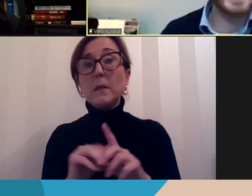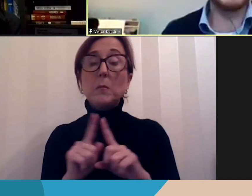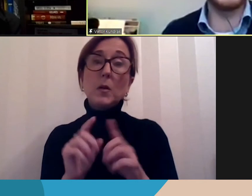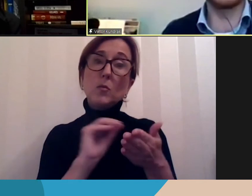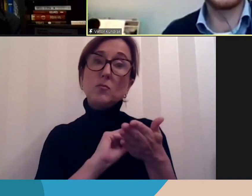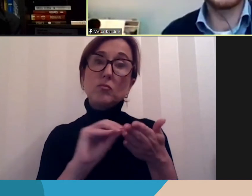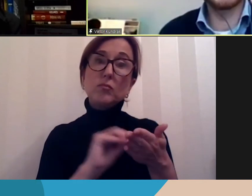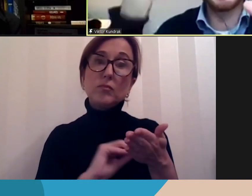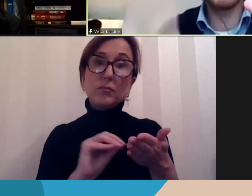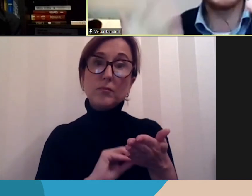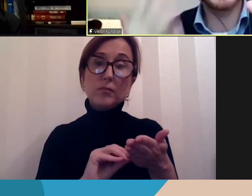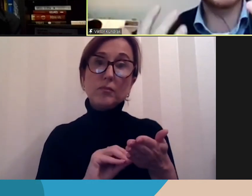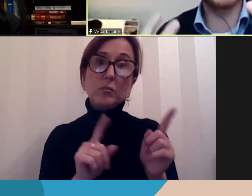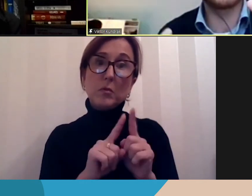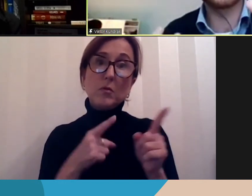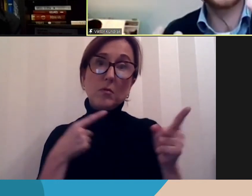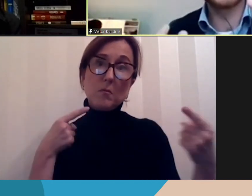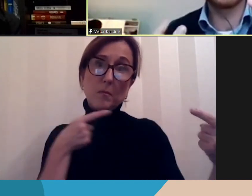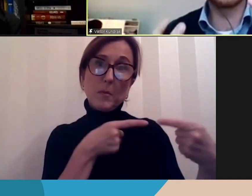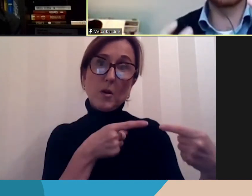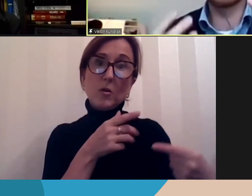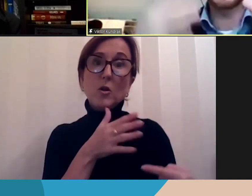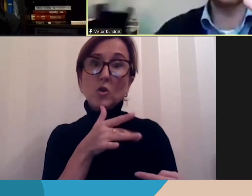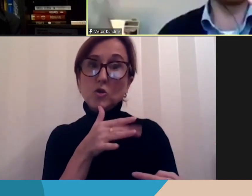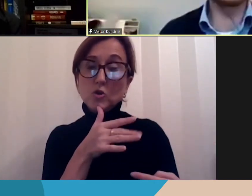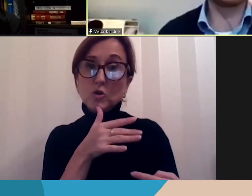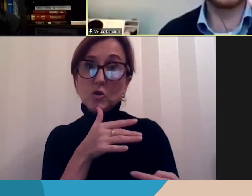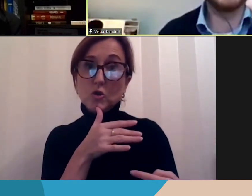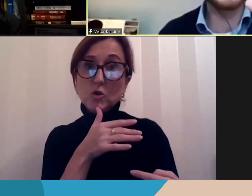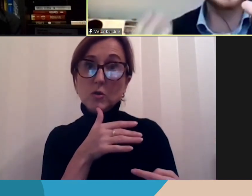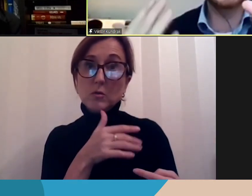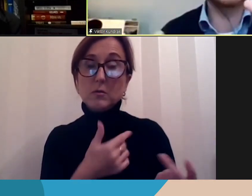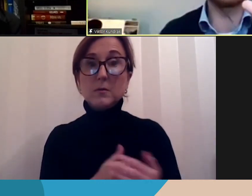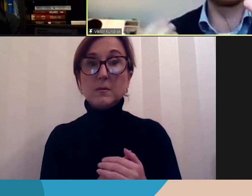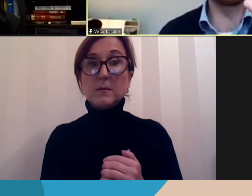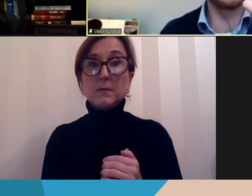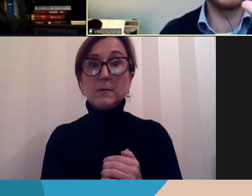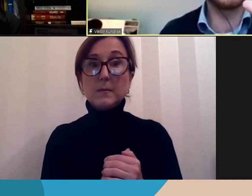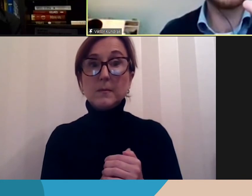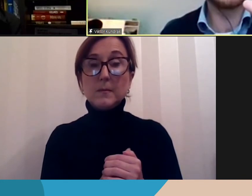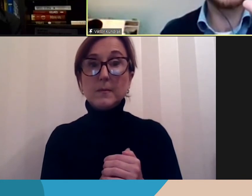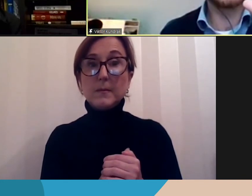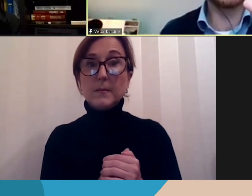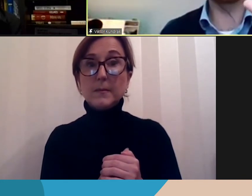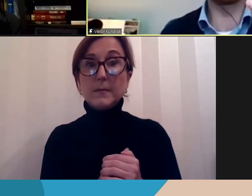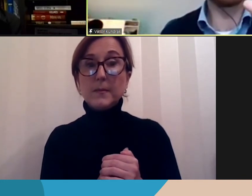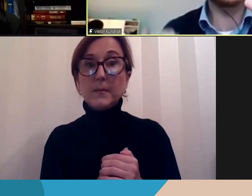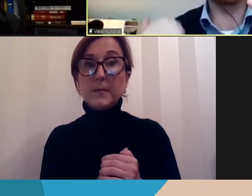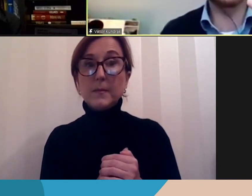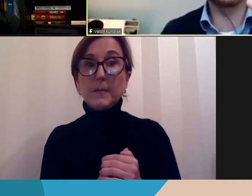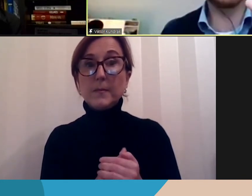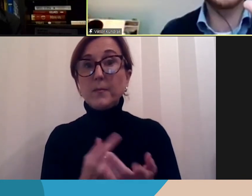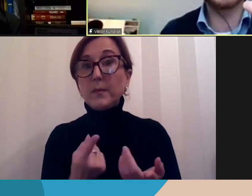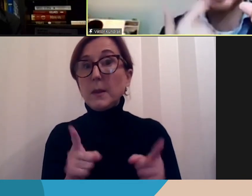the events of '39. The private sector we're exposing to the public has become a new normal. What